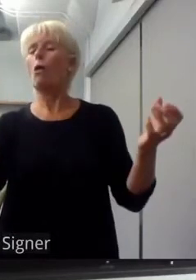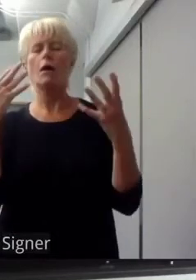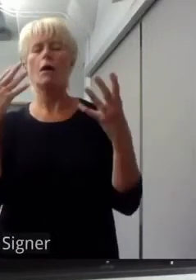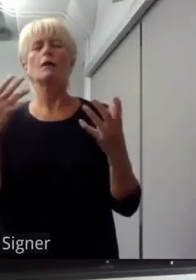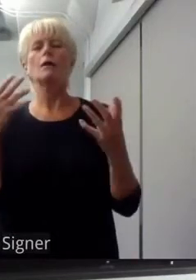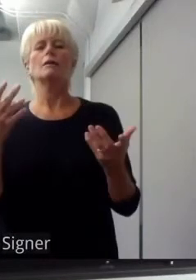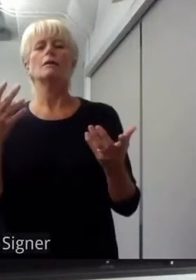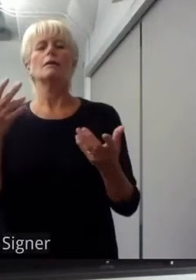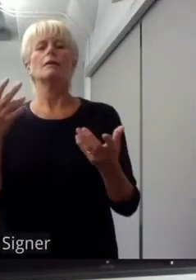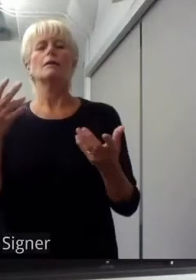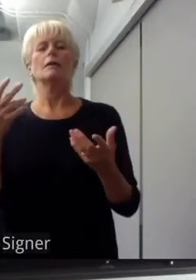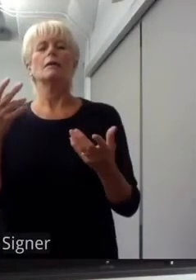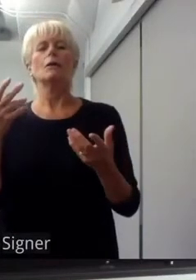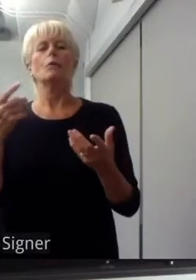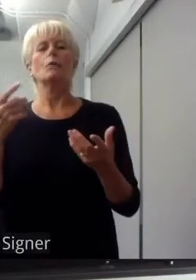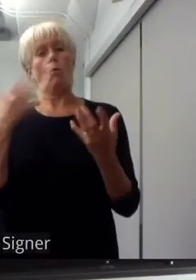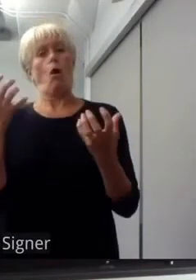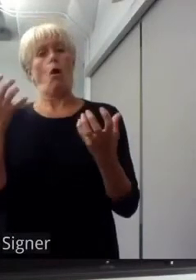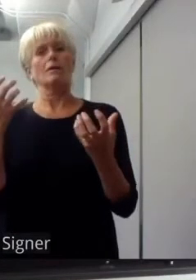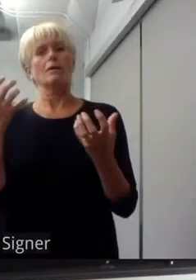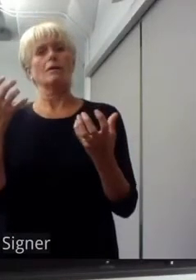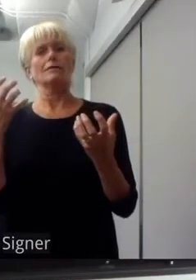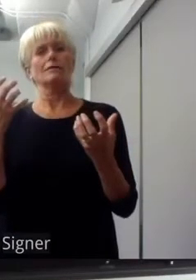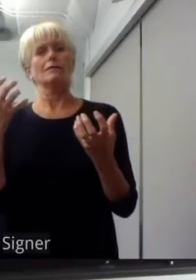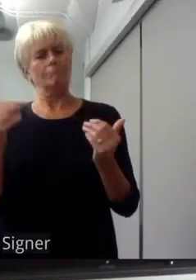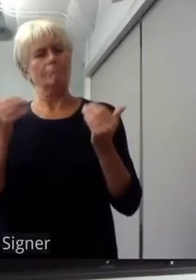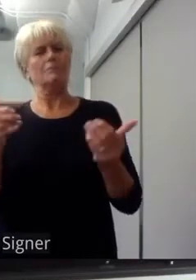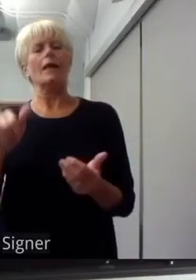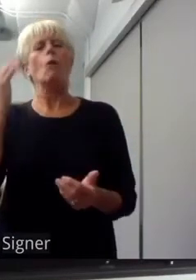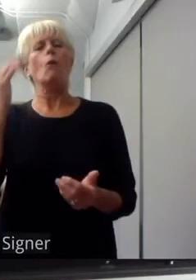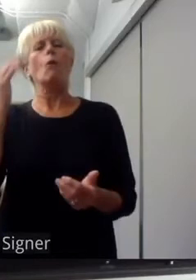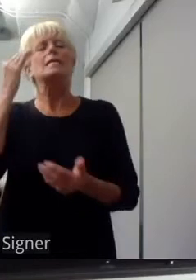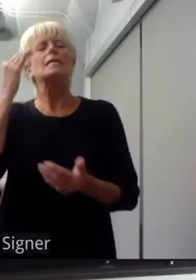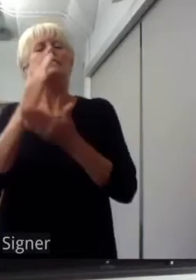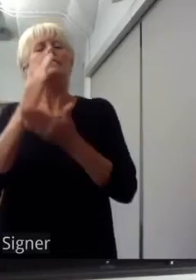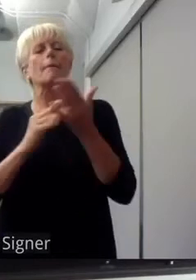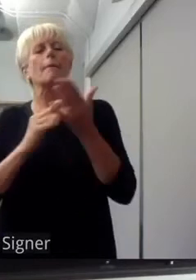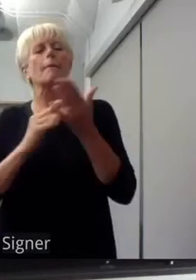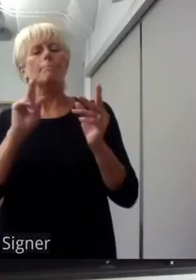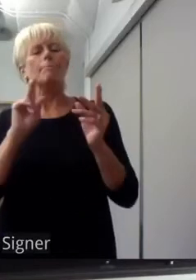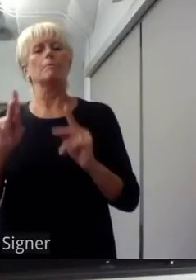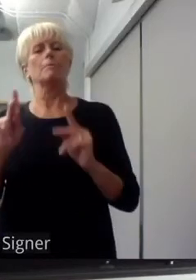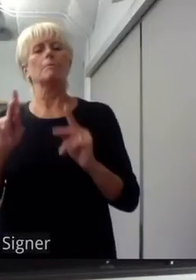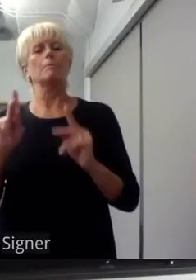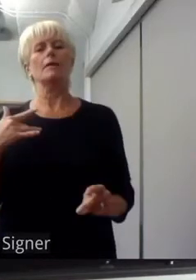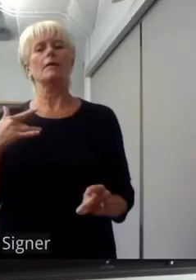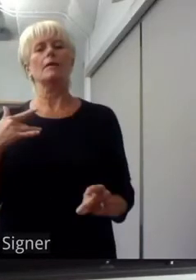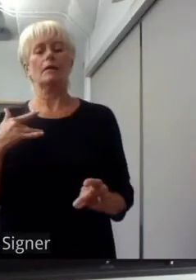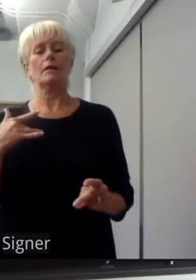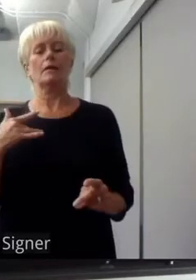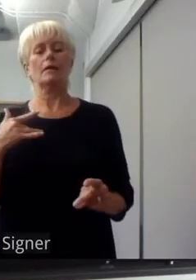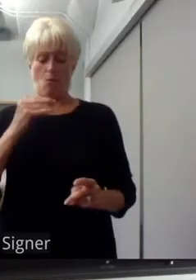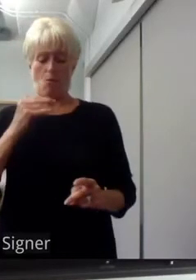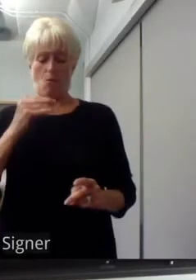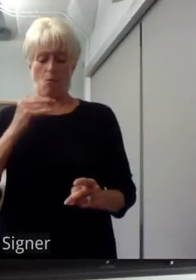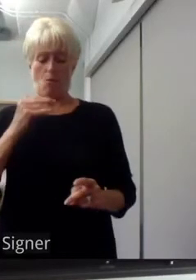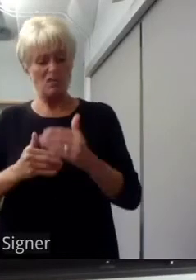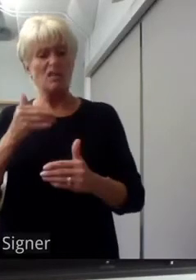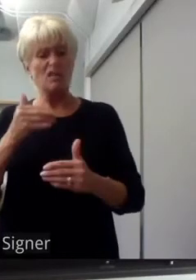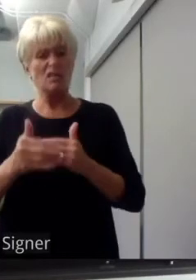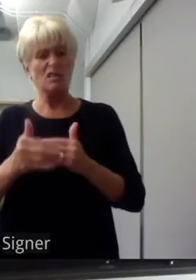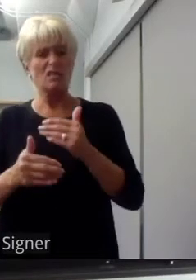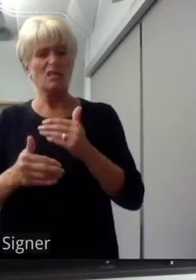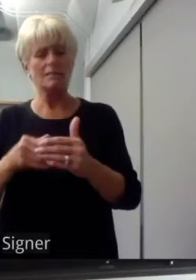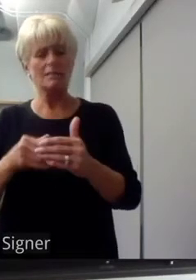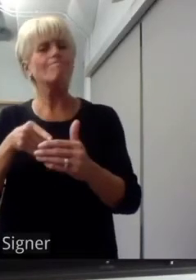been told that some felt that in the process they'd had to go through, there hadn't always been as open and